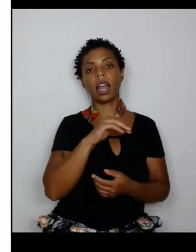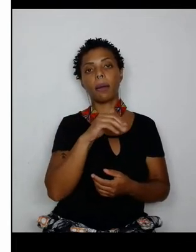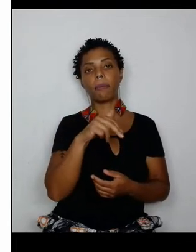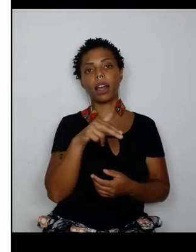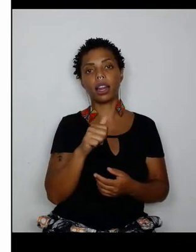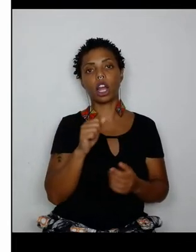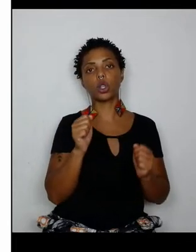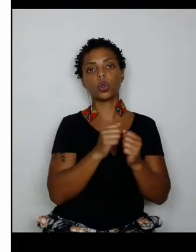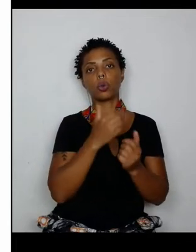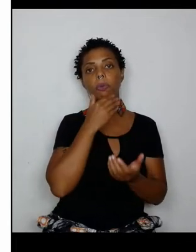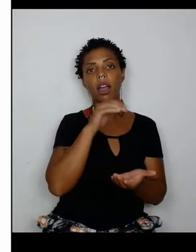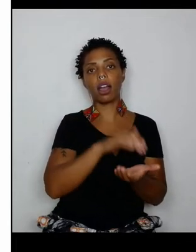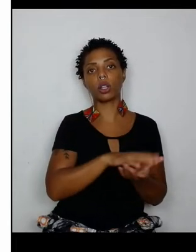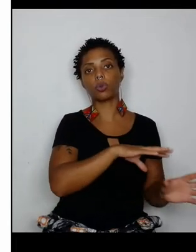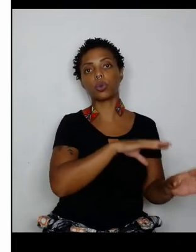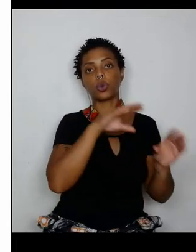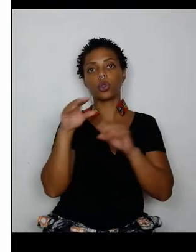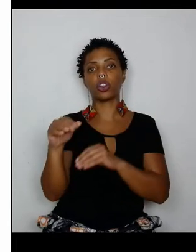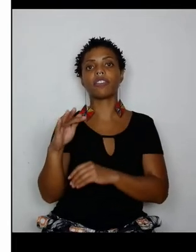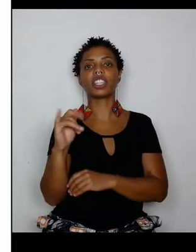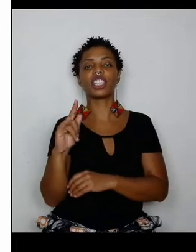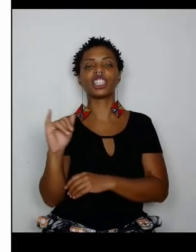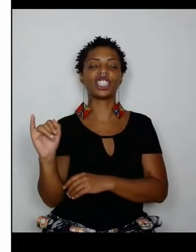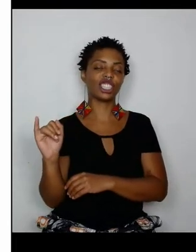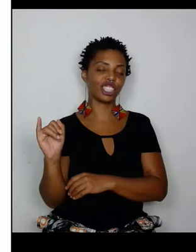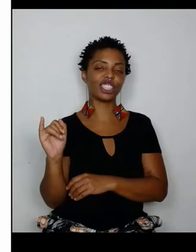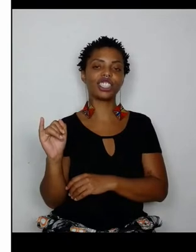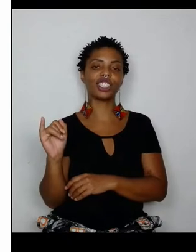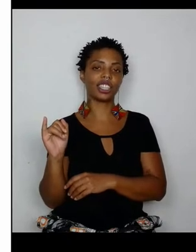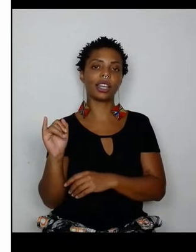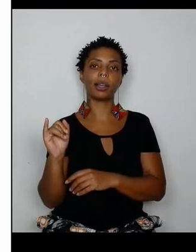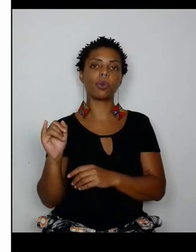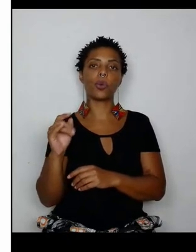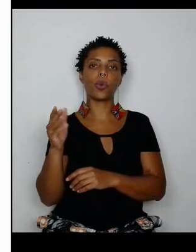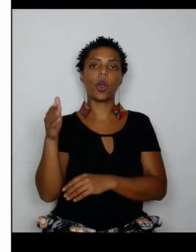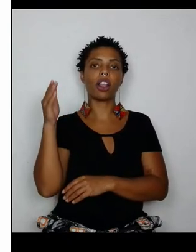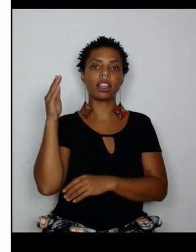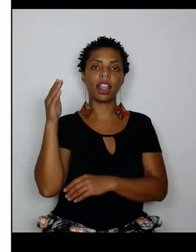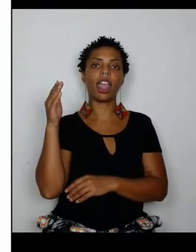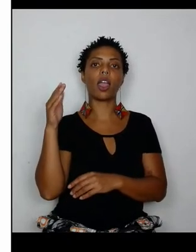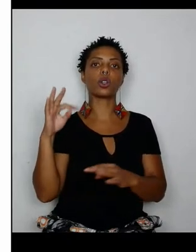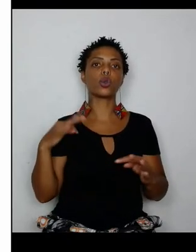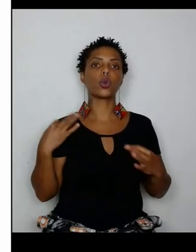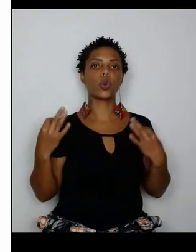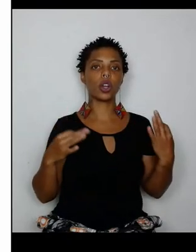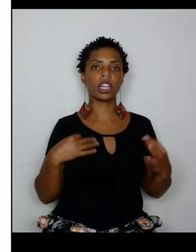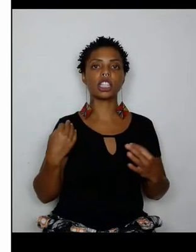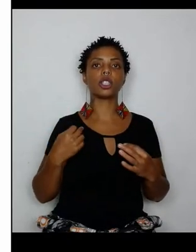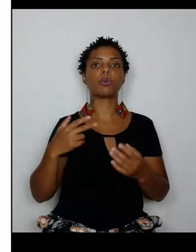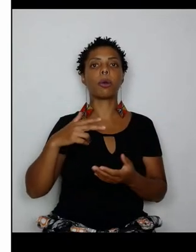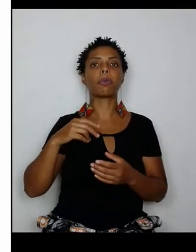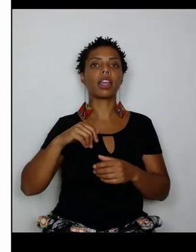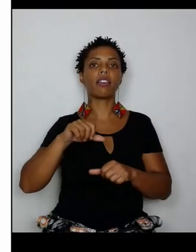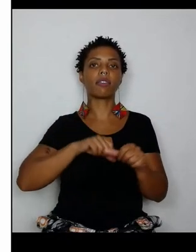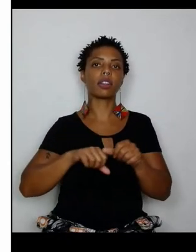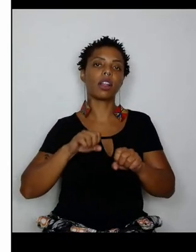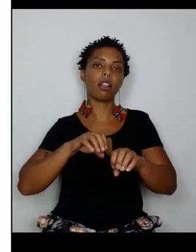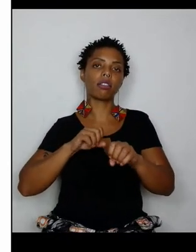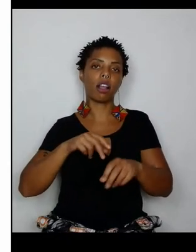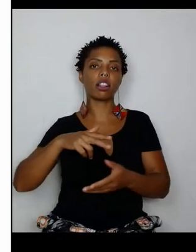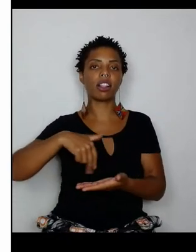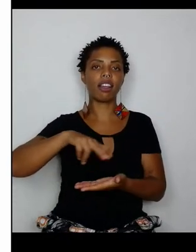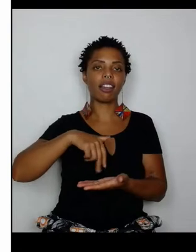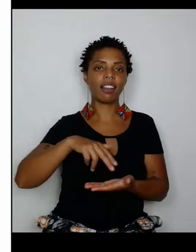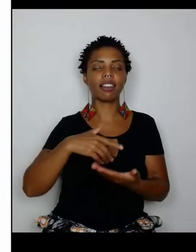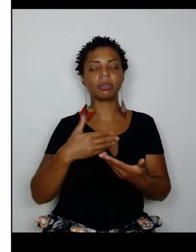activist against militarism in teo was delightful rewritten history for teja amana her encounter with gauguin becomes only